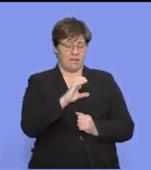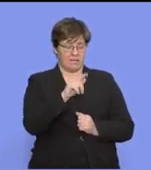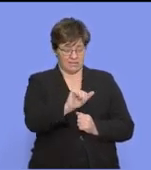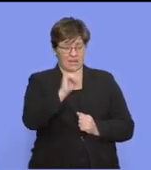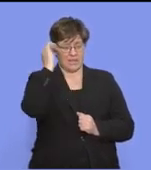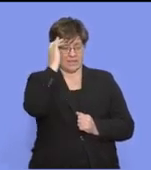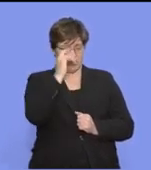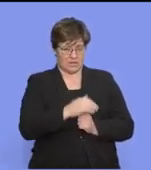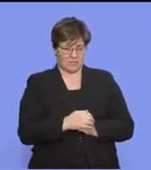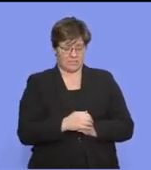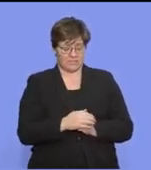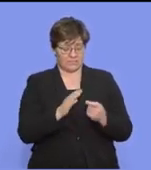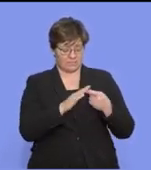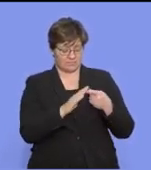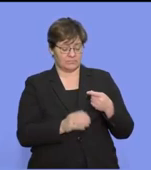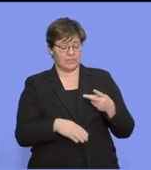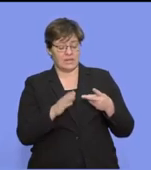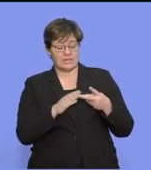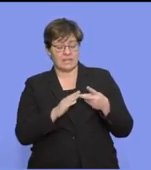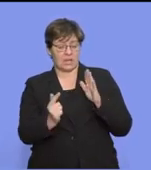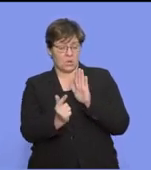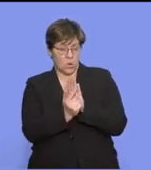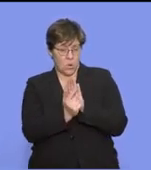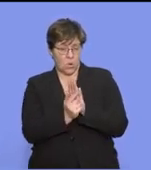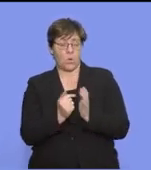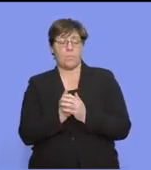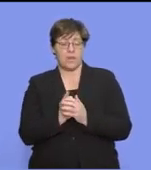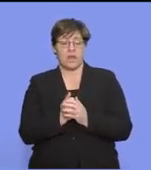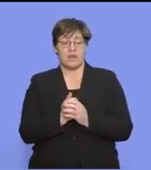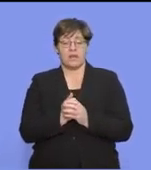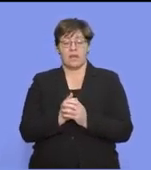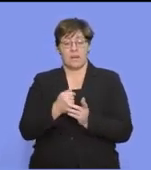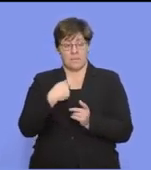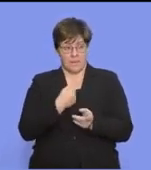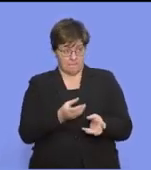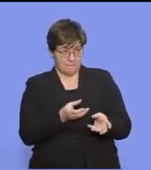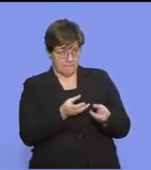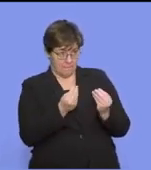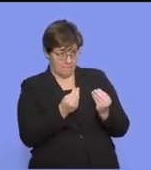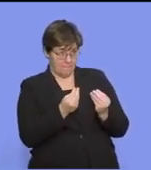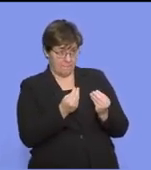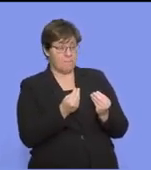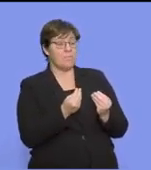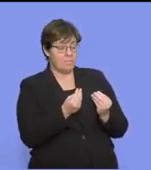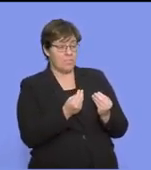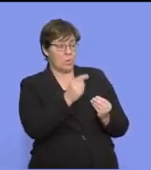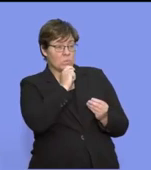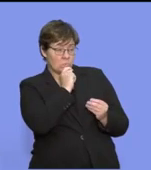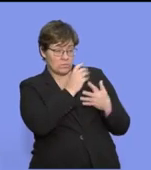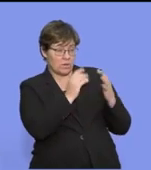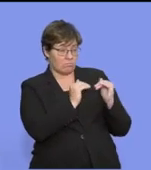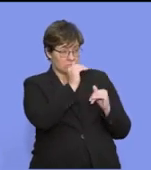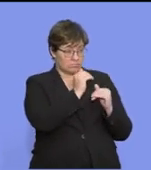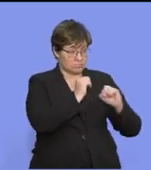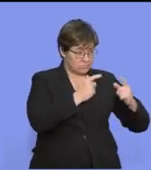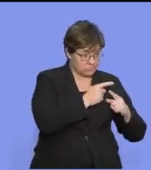Okay, Lamarck's second law was known as the law of inheritance of acquired characteristics. So let's break that